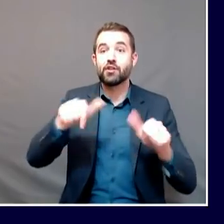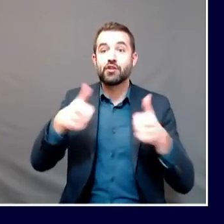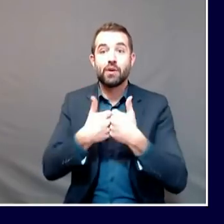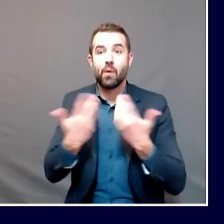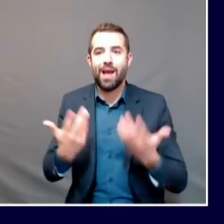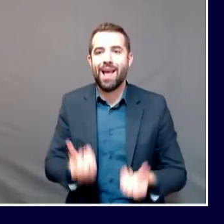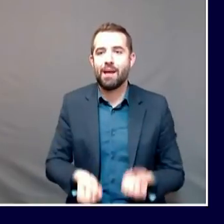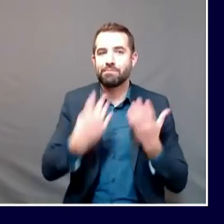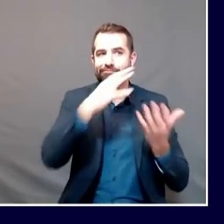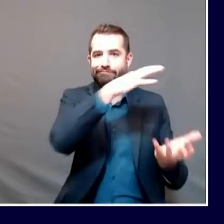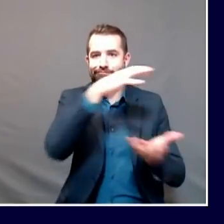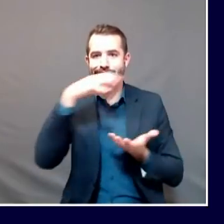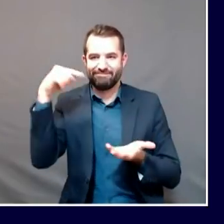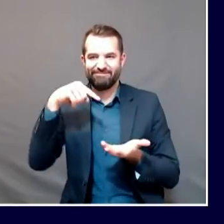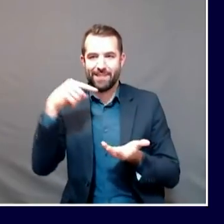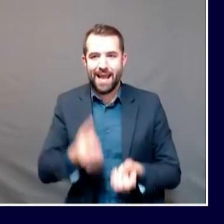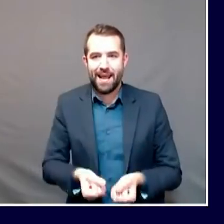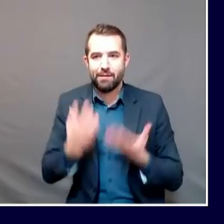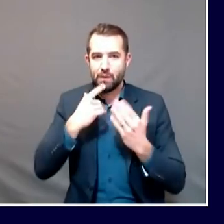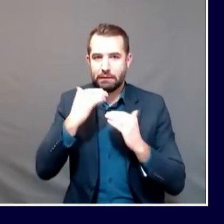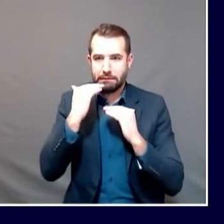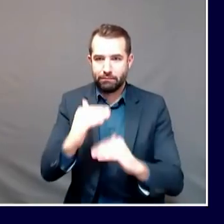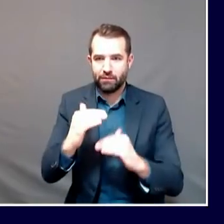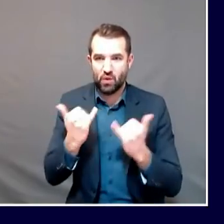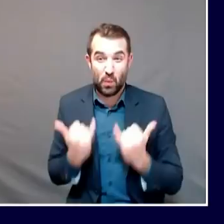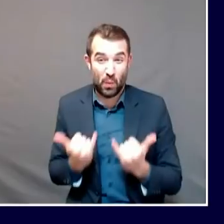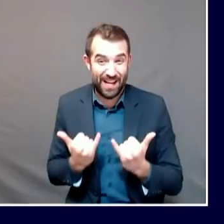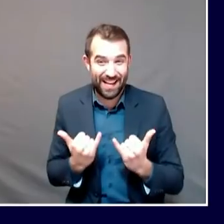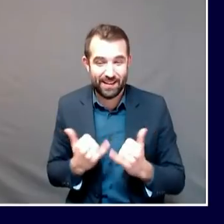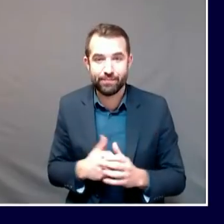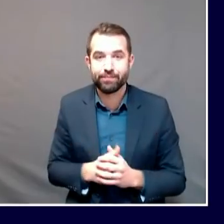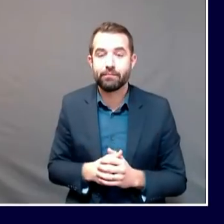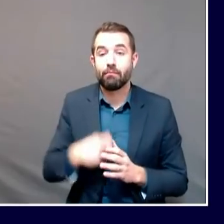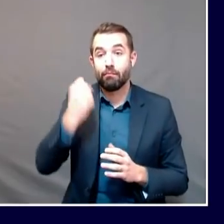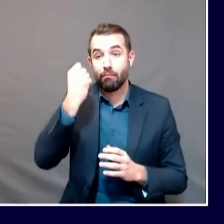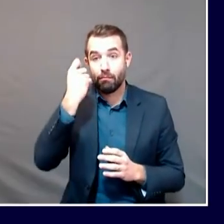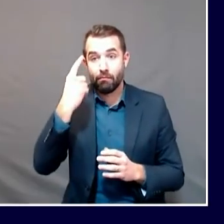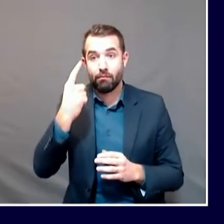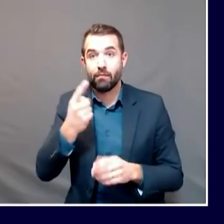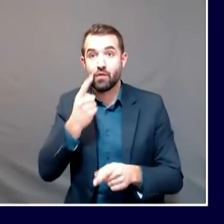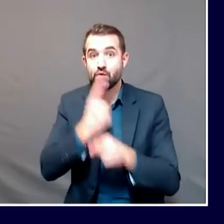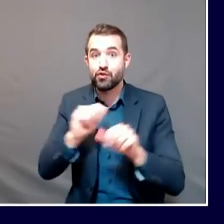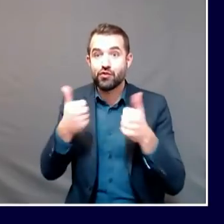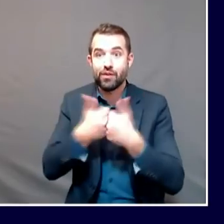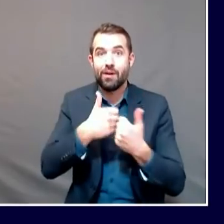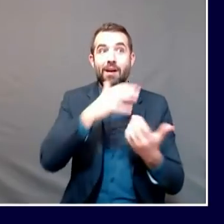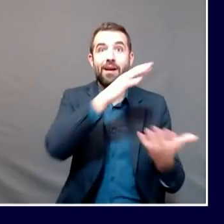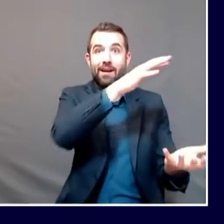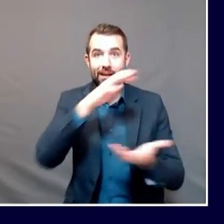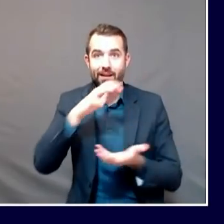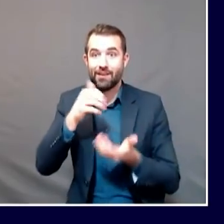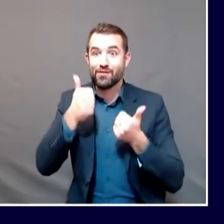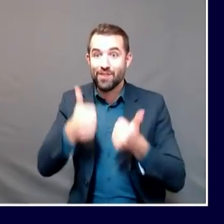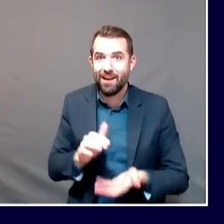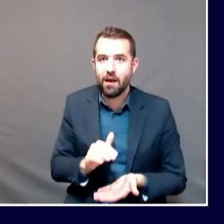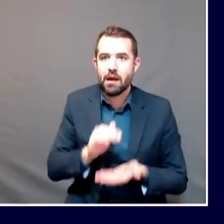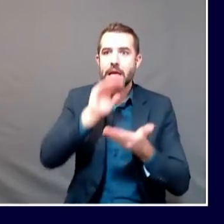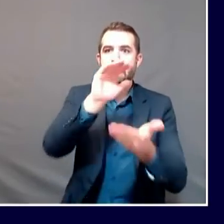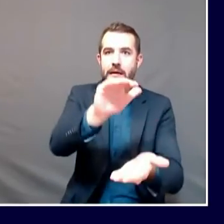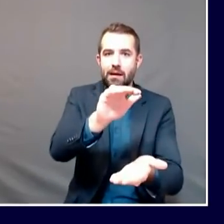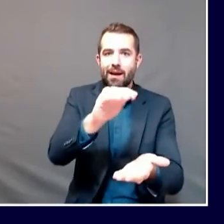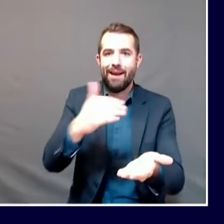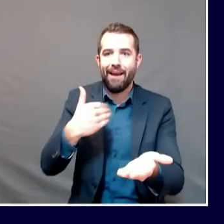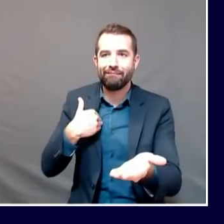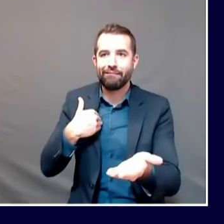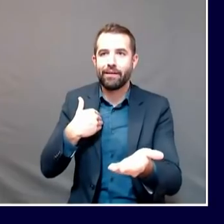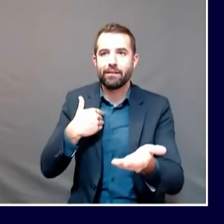got. Both of them, when taken in conjunction, will help us maximize the number of doses that we can get people to be vaccinated